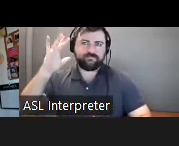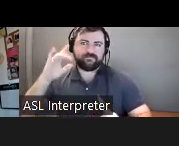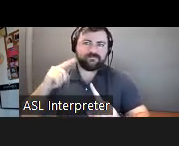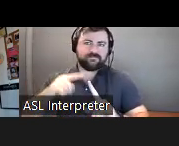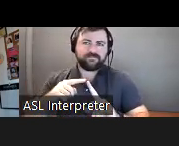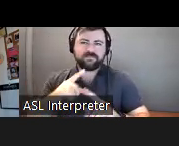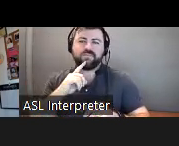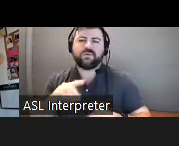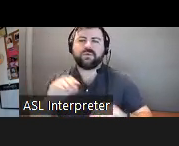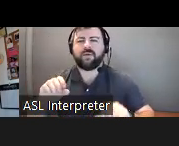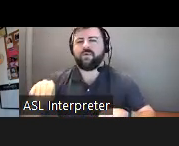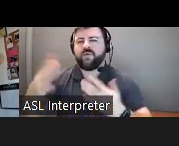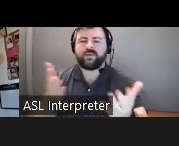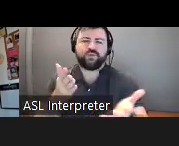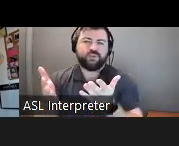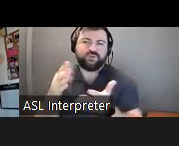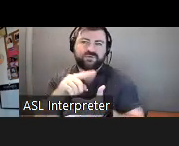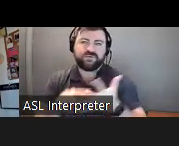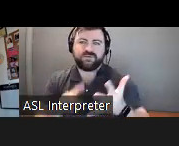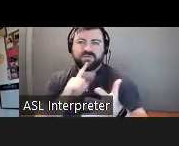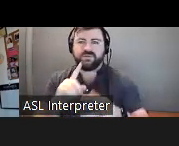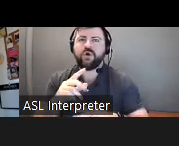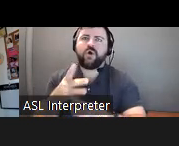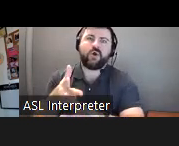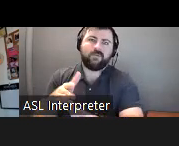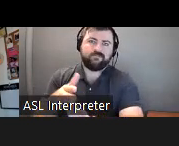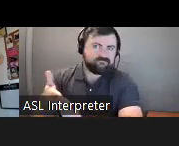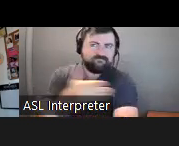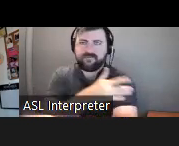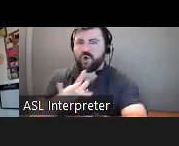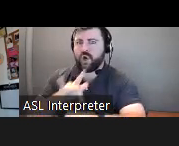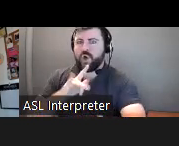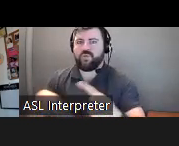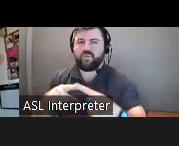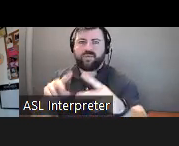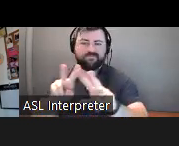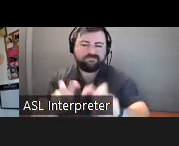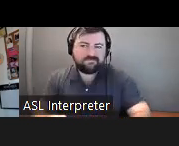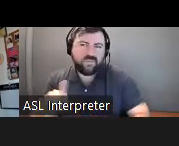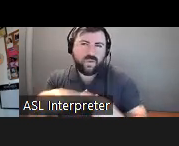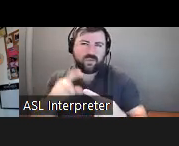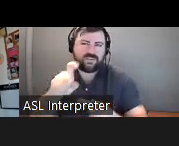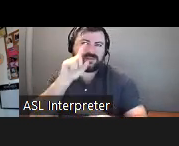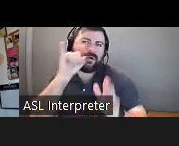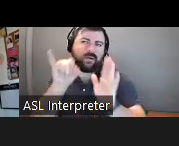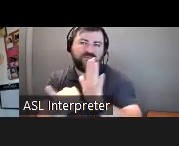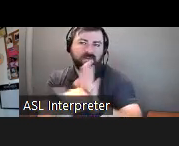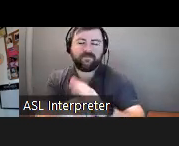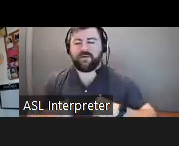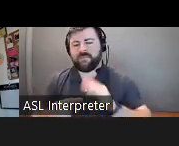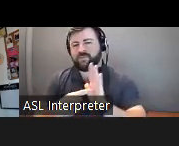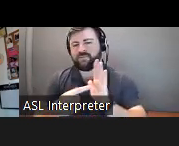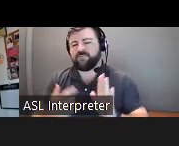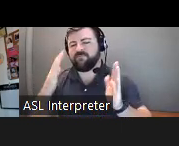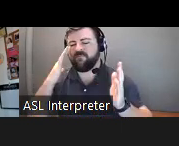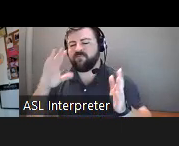provide services early on when those assessments and those needs are identified. So I am the representative for the county government,